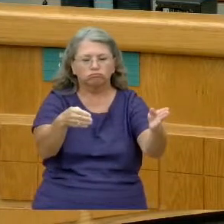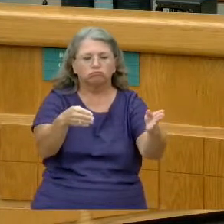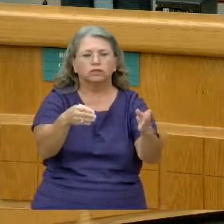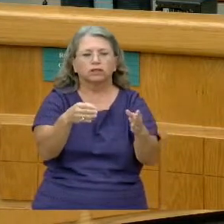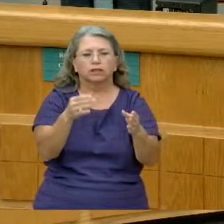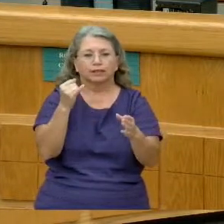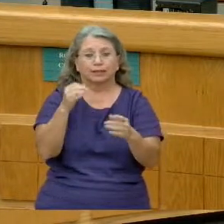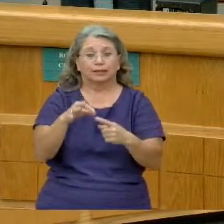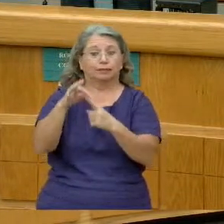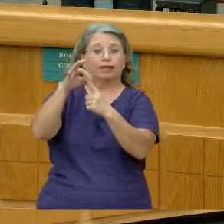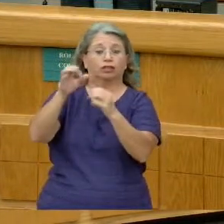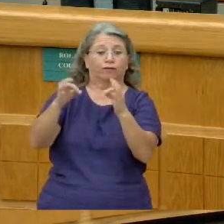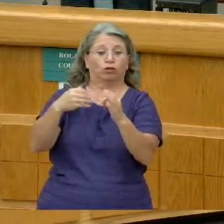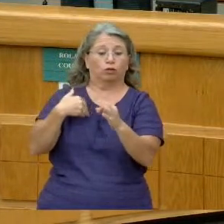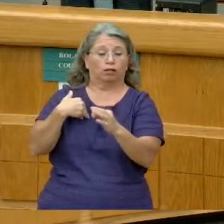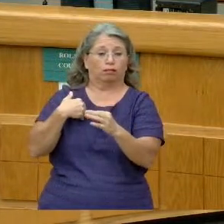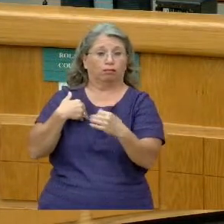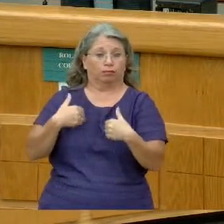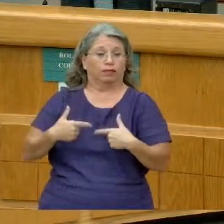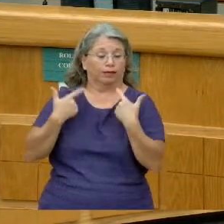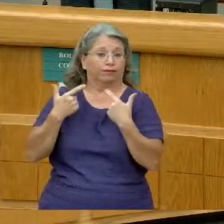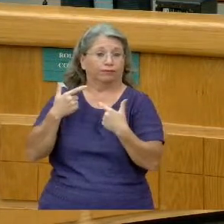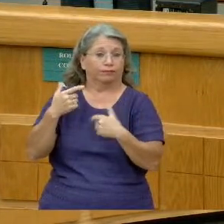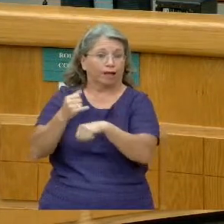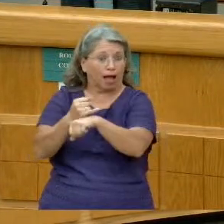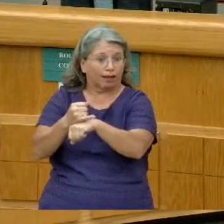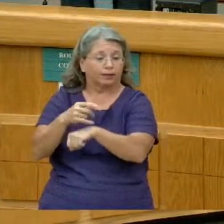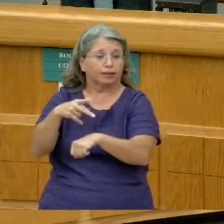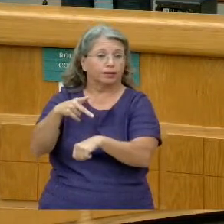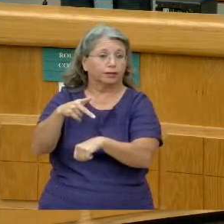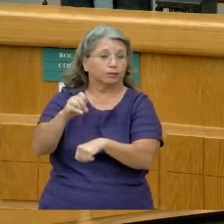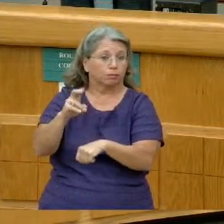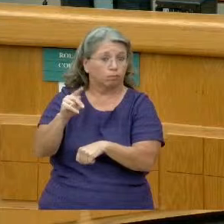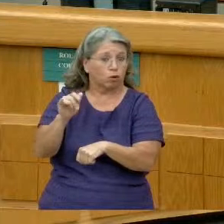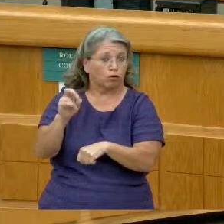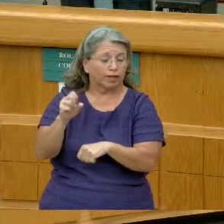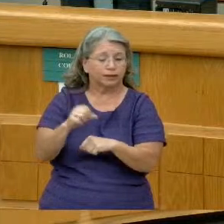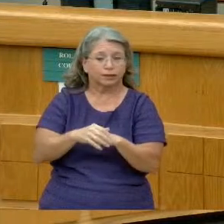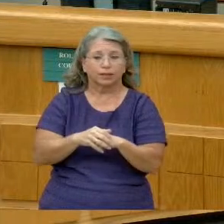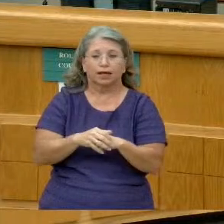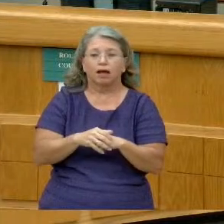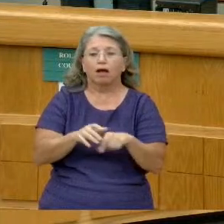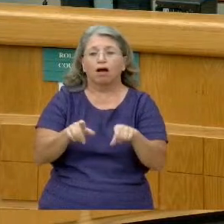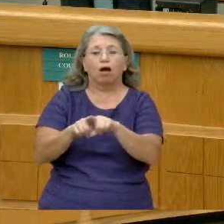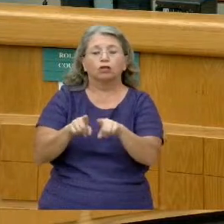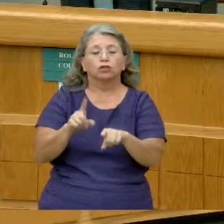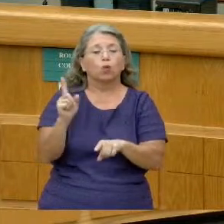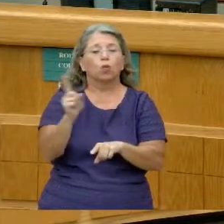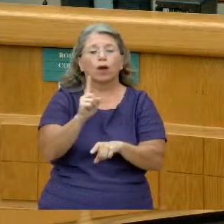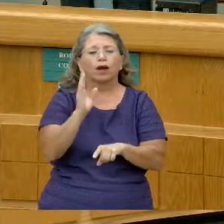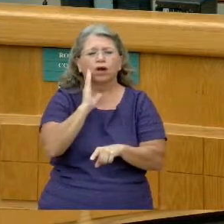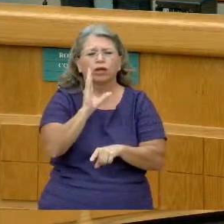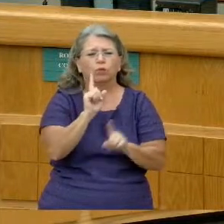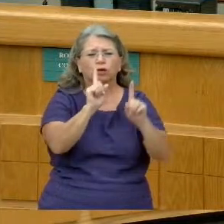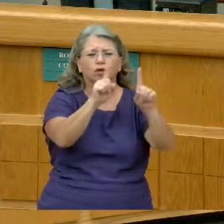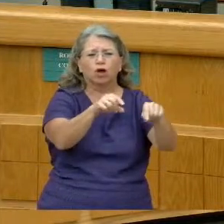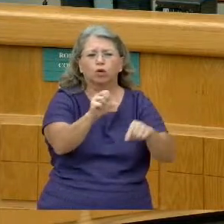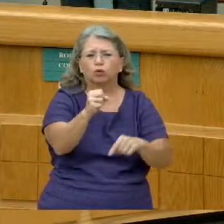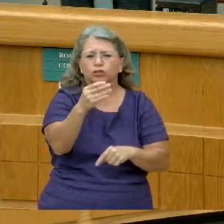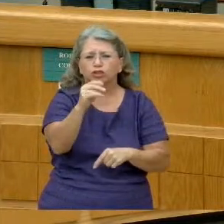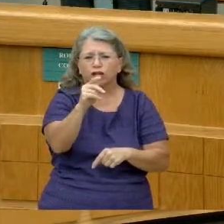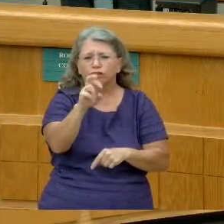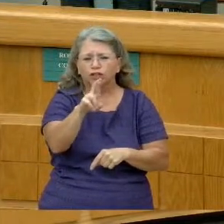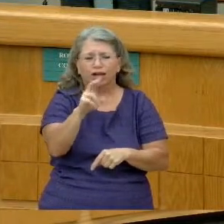locations. I think shelter locations are going to be more important than ever this coronavirus season. We may have to do